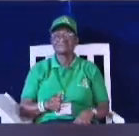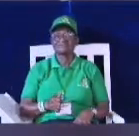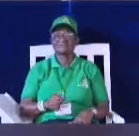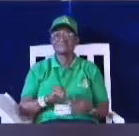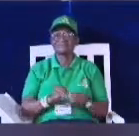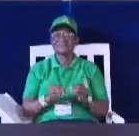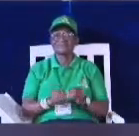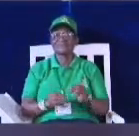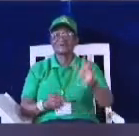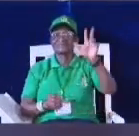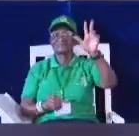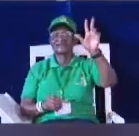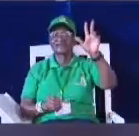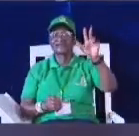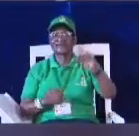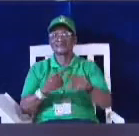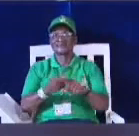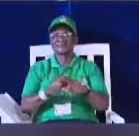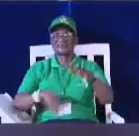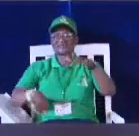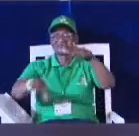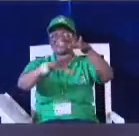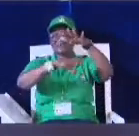Number three from the bottom.